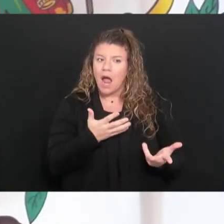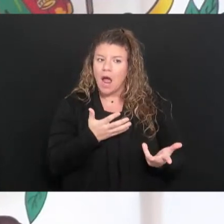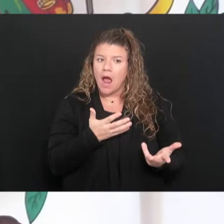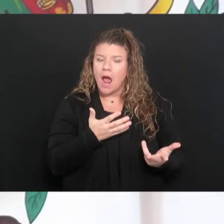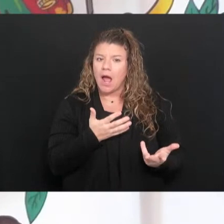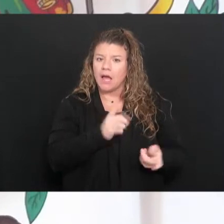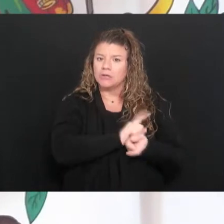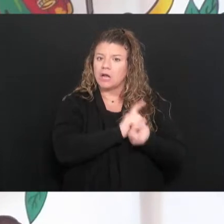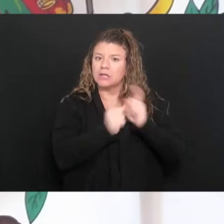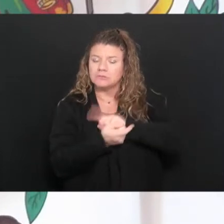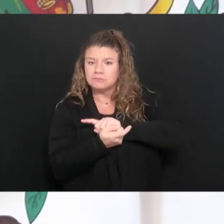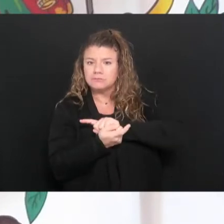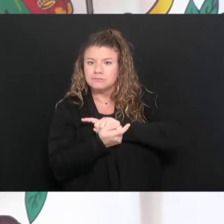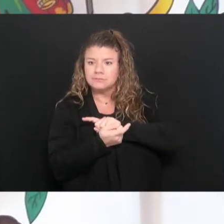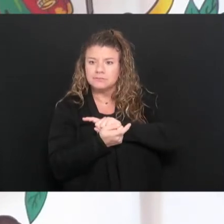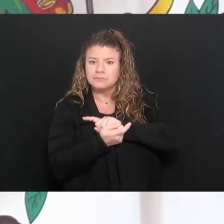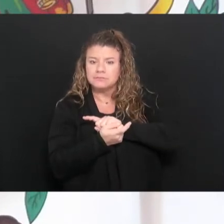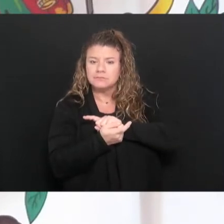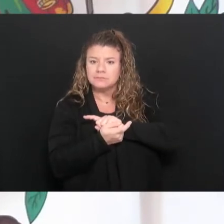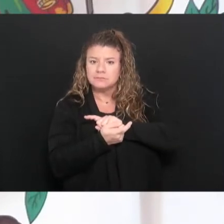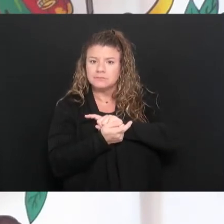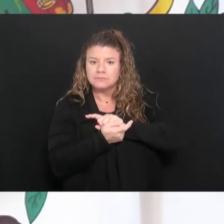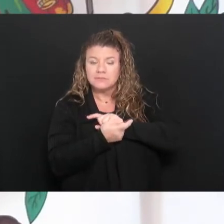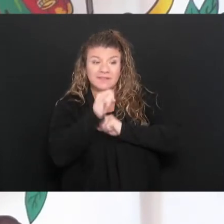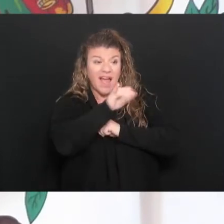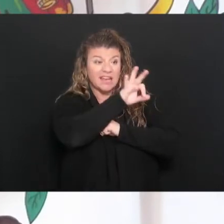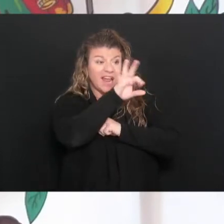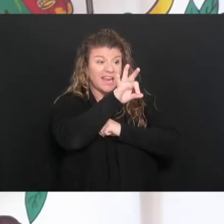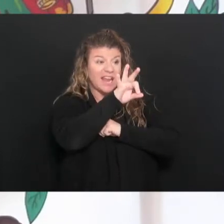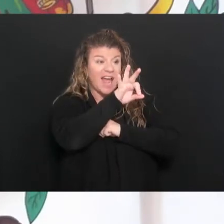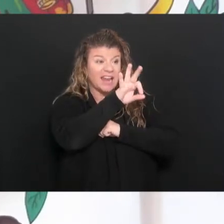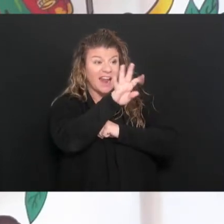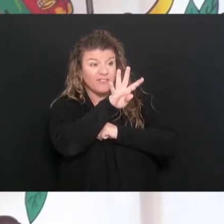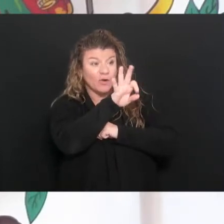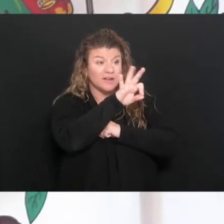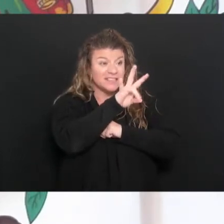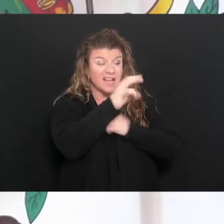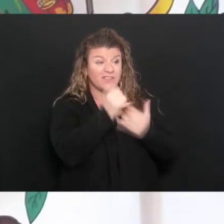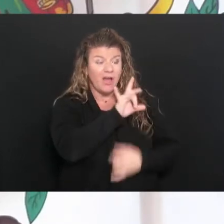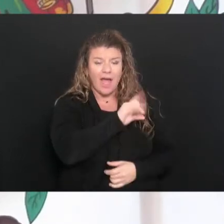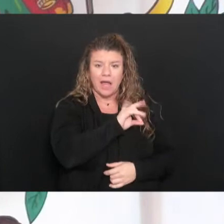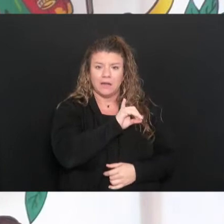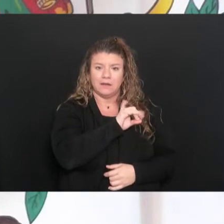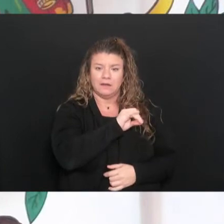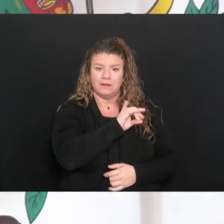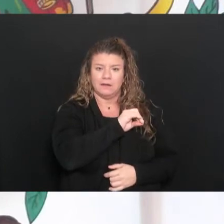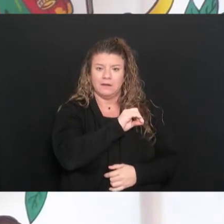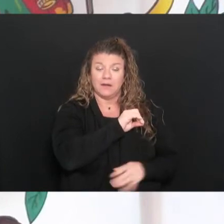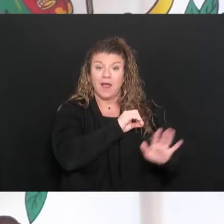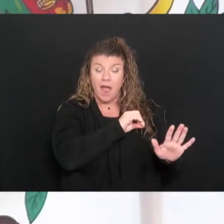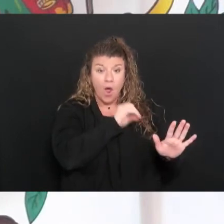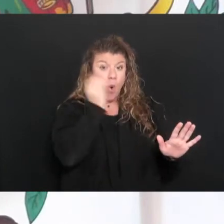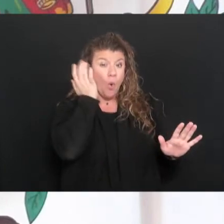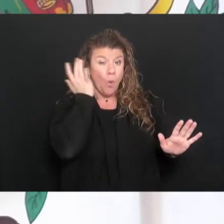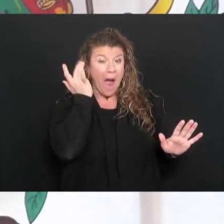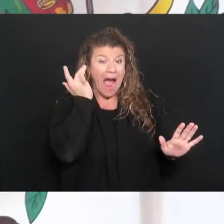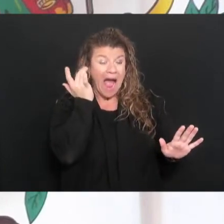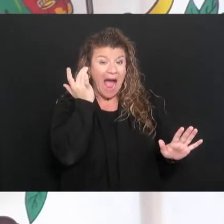awakened to the fact that it was down in the 80s. And the reason for that is we had the